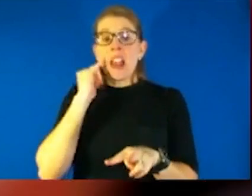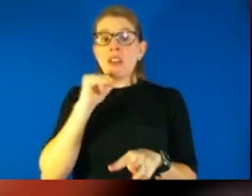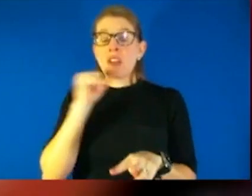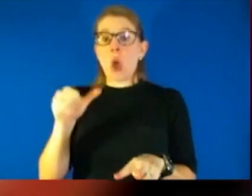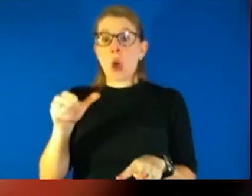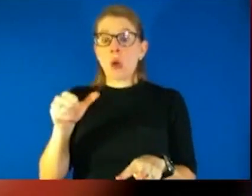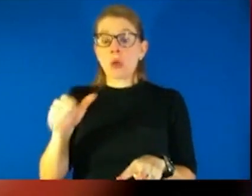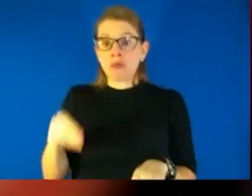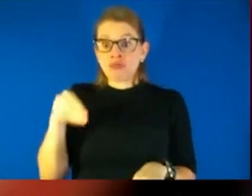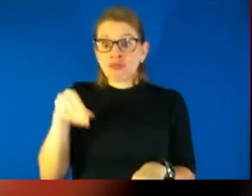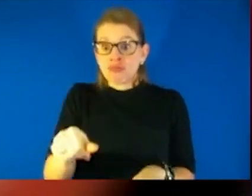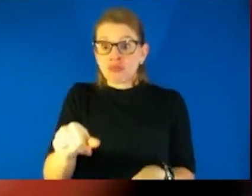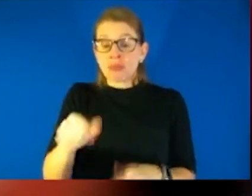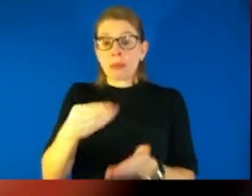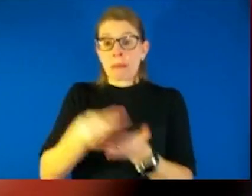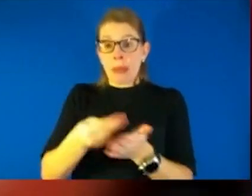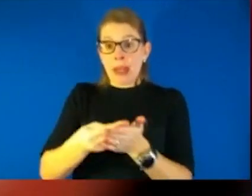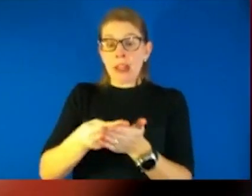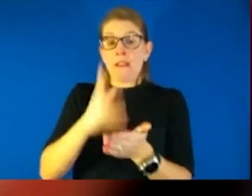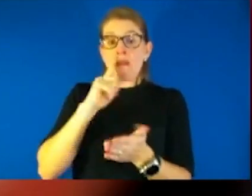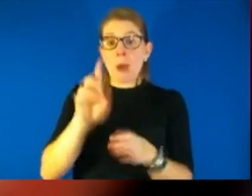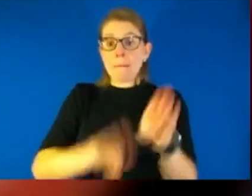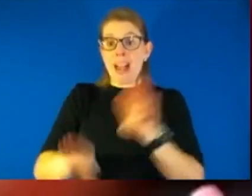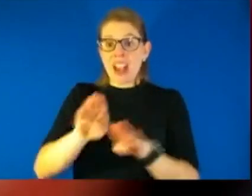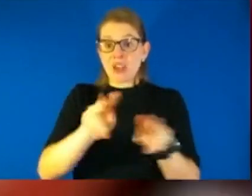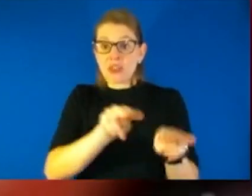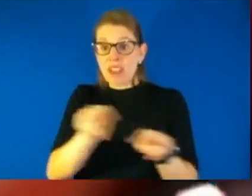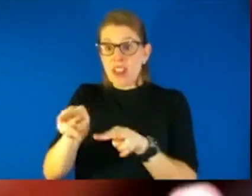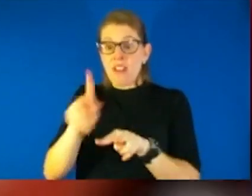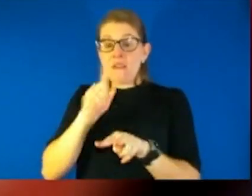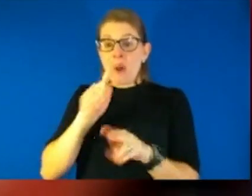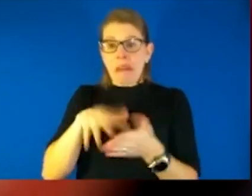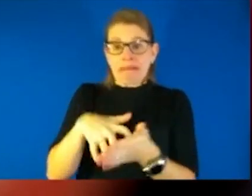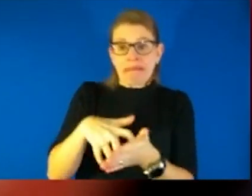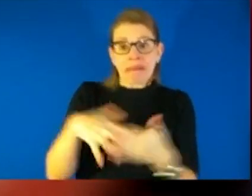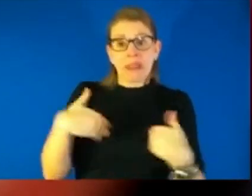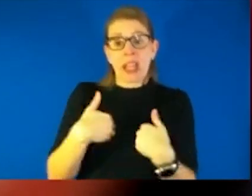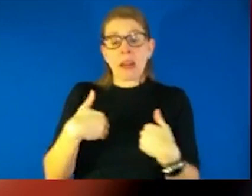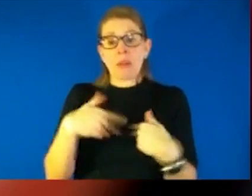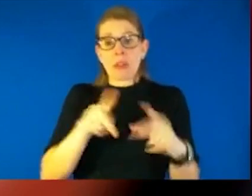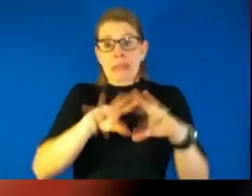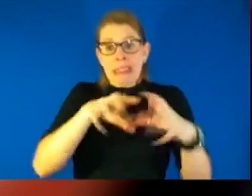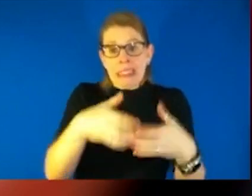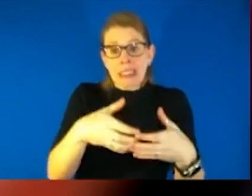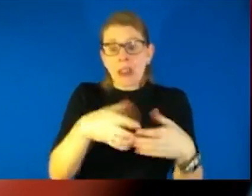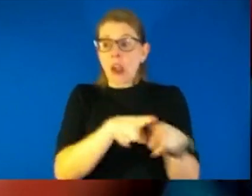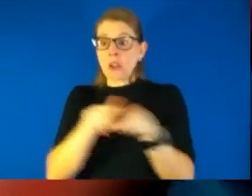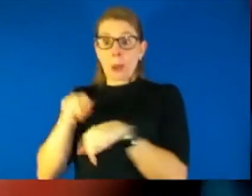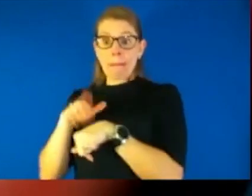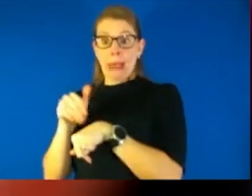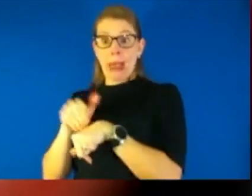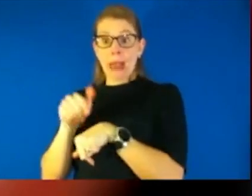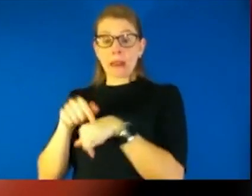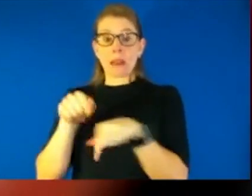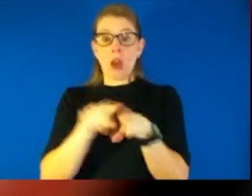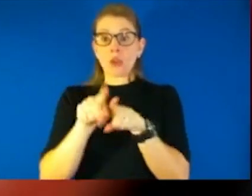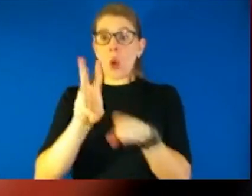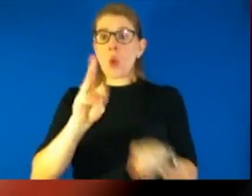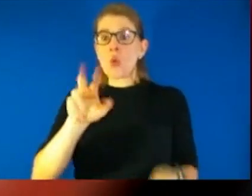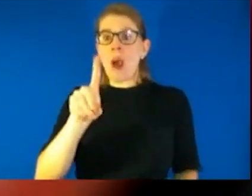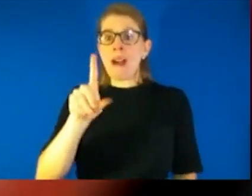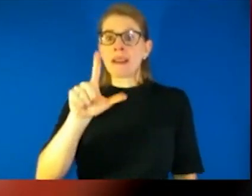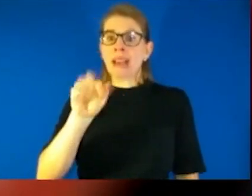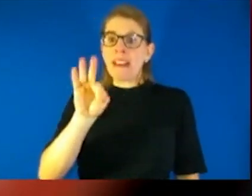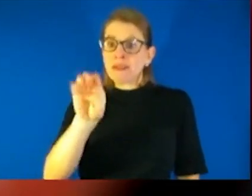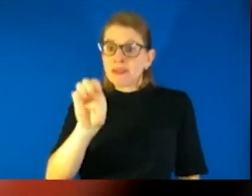do biosurveillance in susceptible animal species, and not only in domestic species, but also in wildlife,